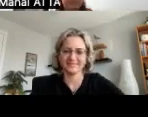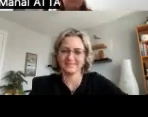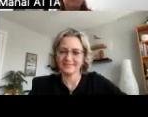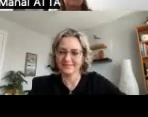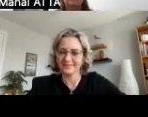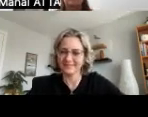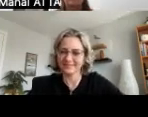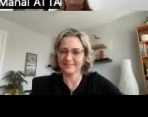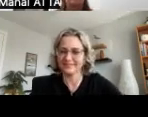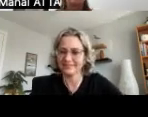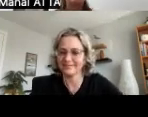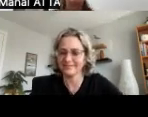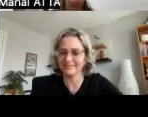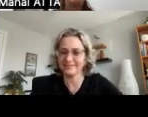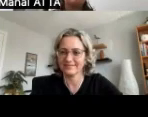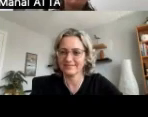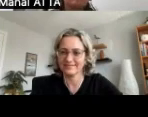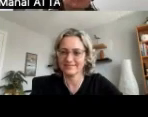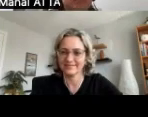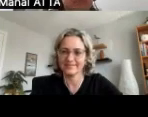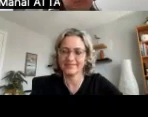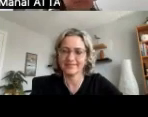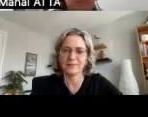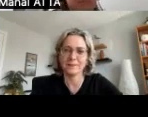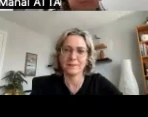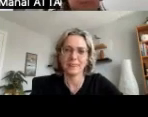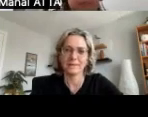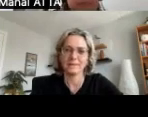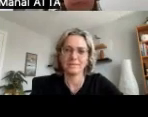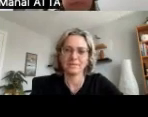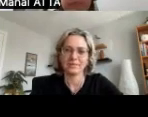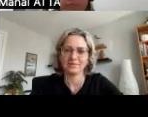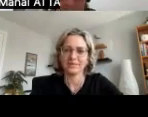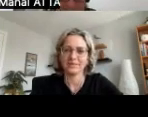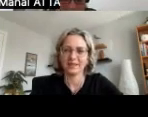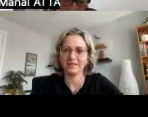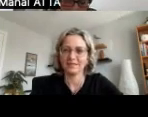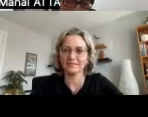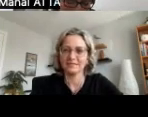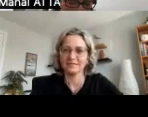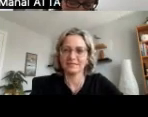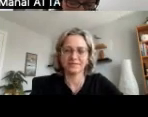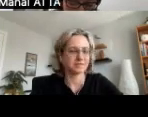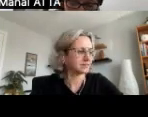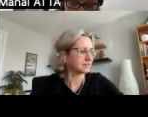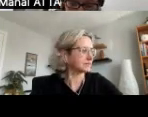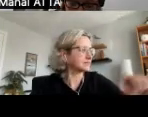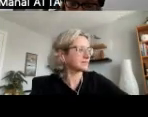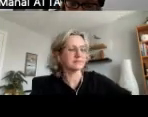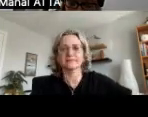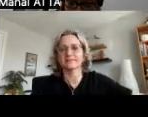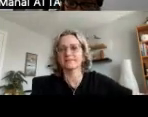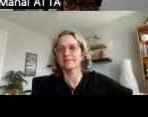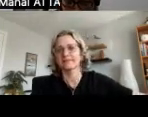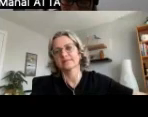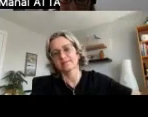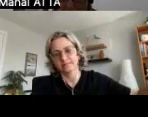So here's just a little rundown of our agenda today. So from now until 3 o'clock,